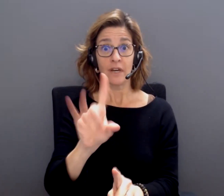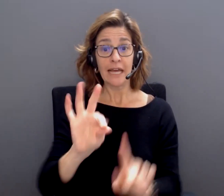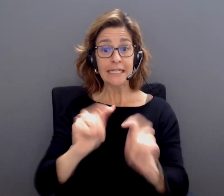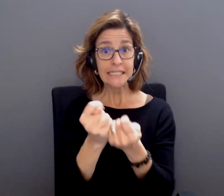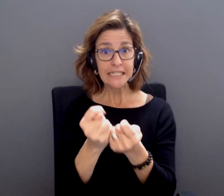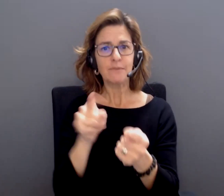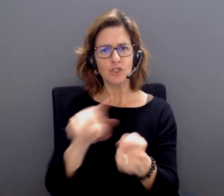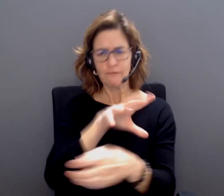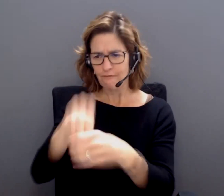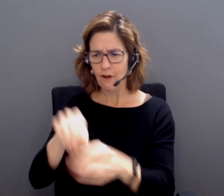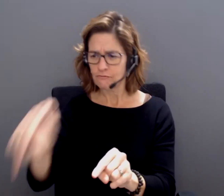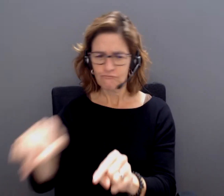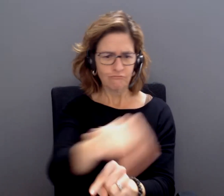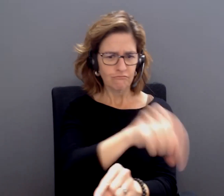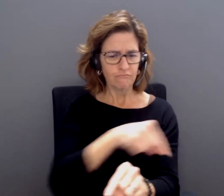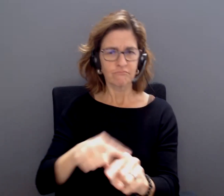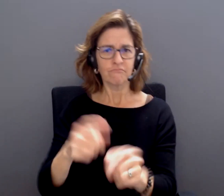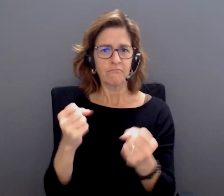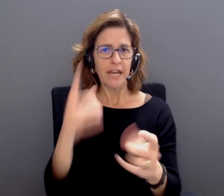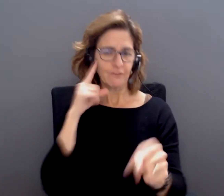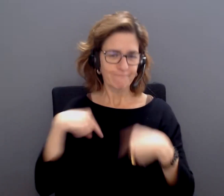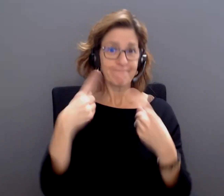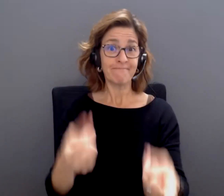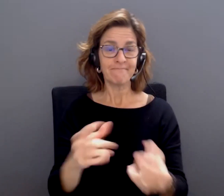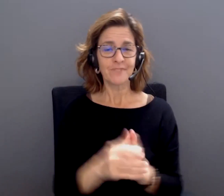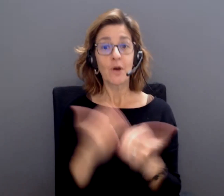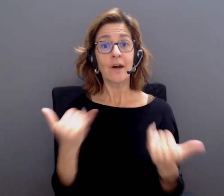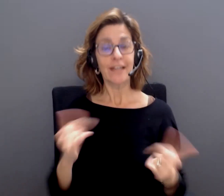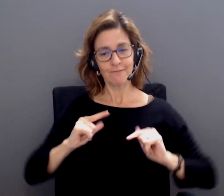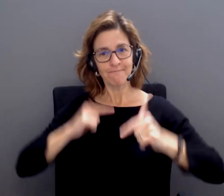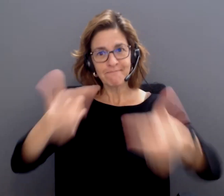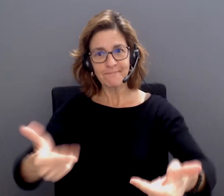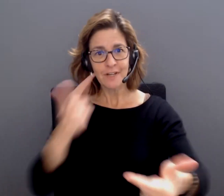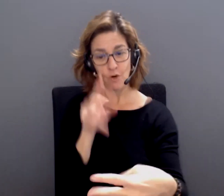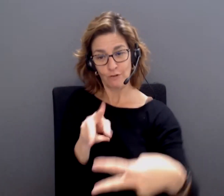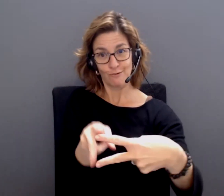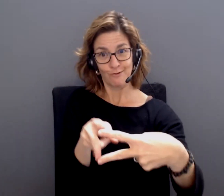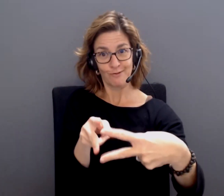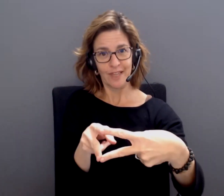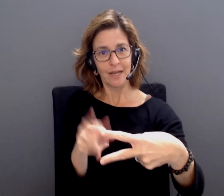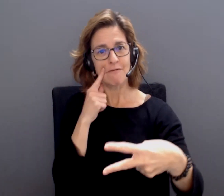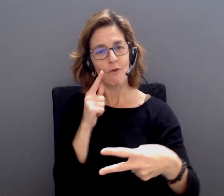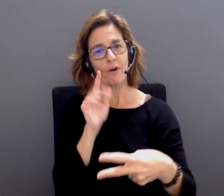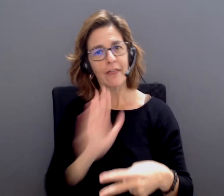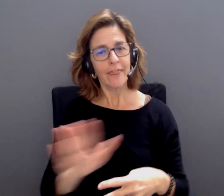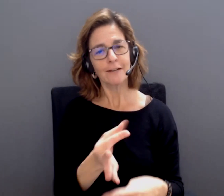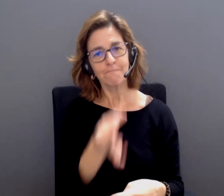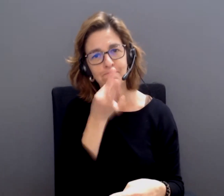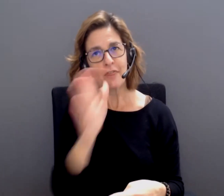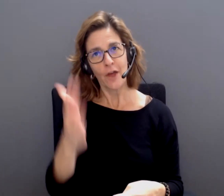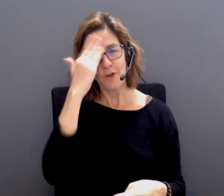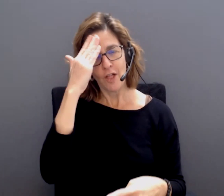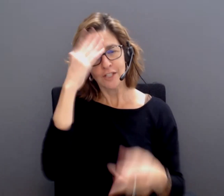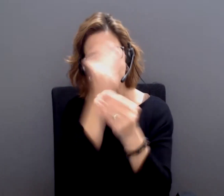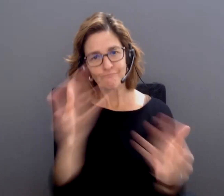I'm happy to pass it over to both Andrew and Rebecca to share their expertise this afternoon. So over to you. All